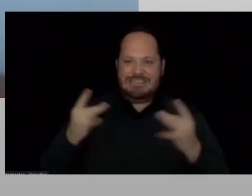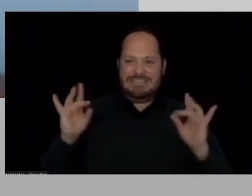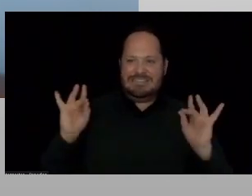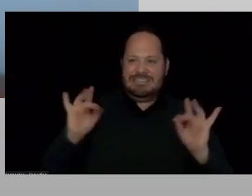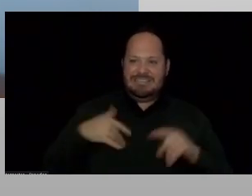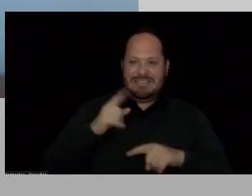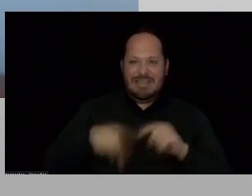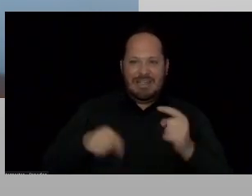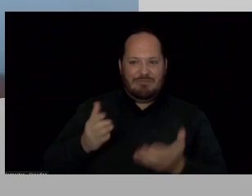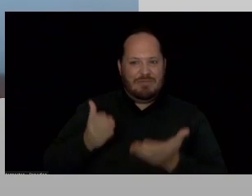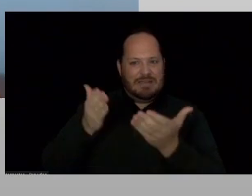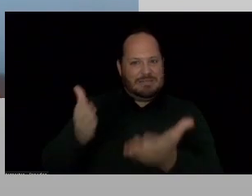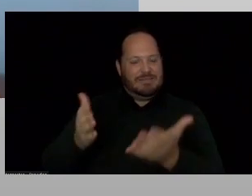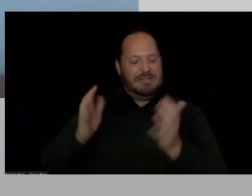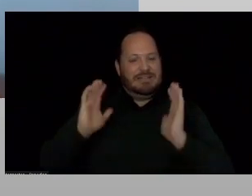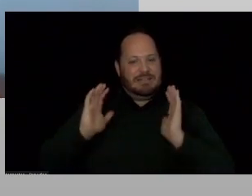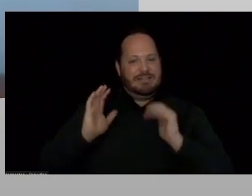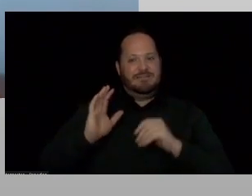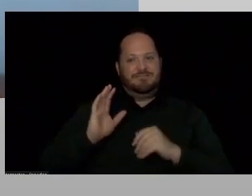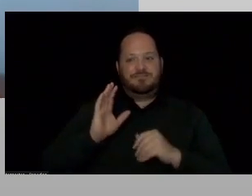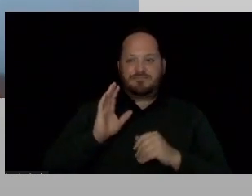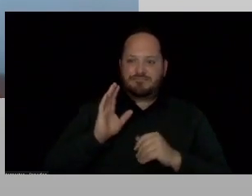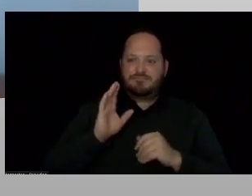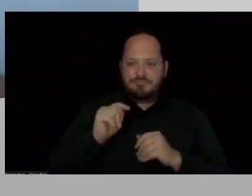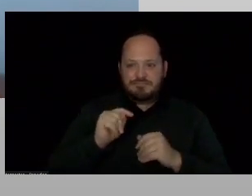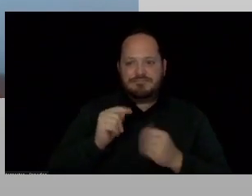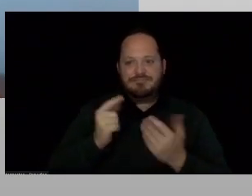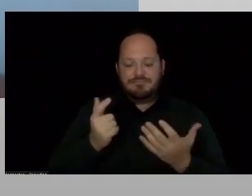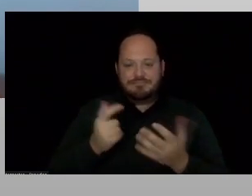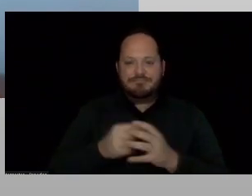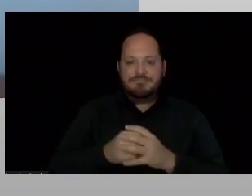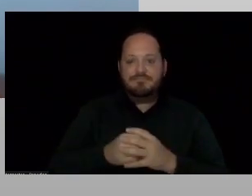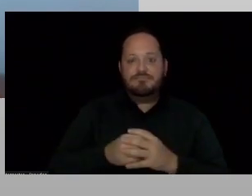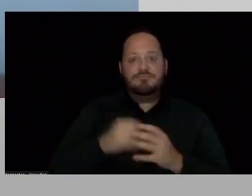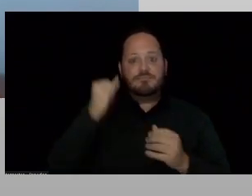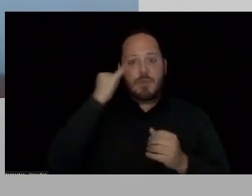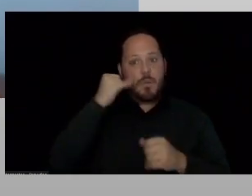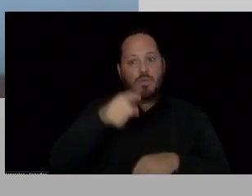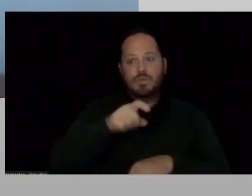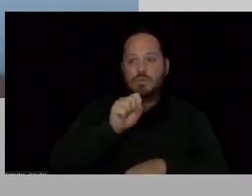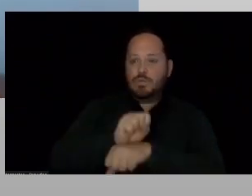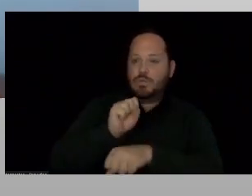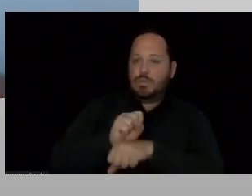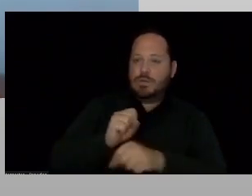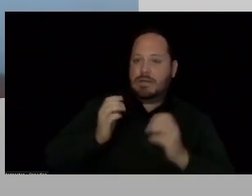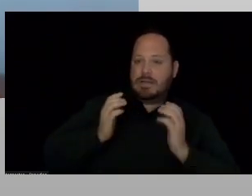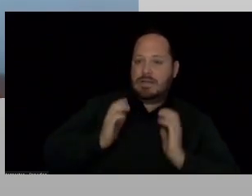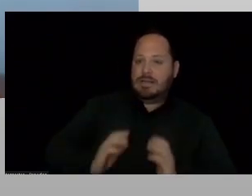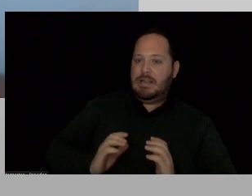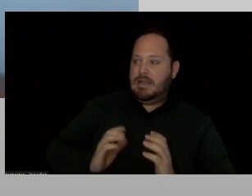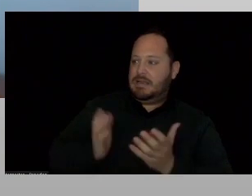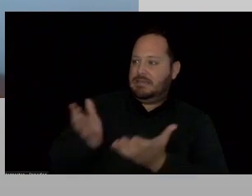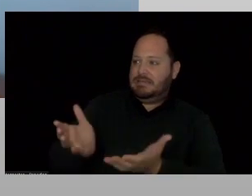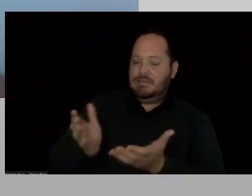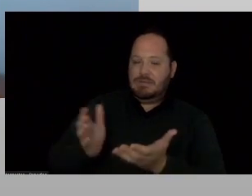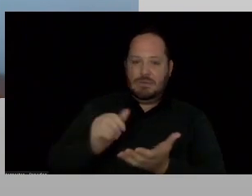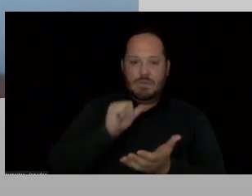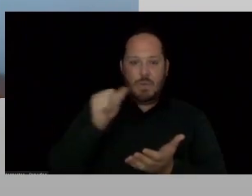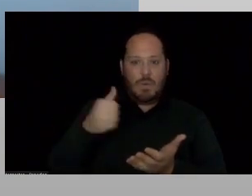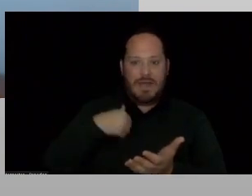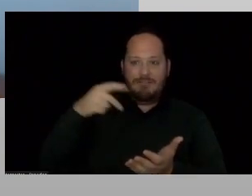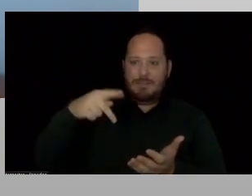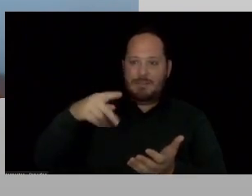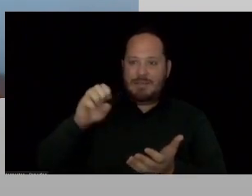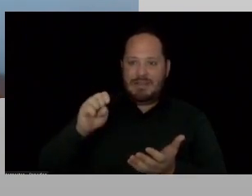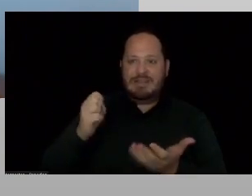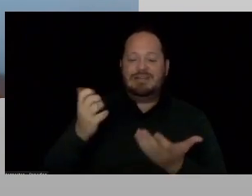situation where you are in proximity to someone who is sick and you don't have PPE. So let's talk about